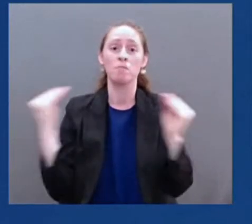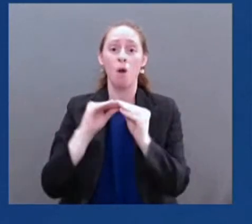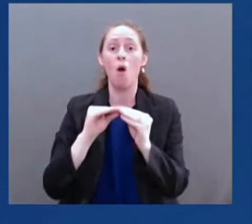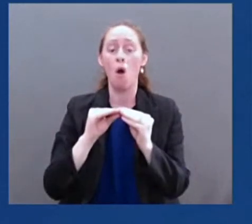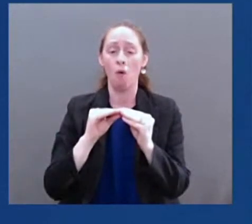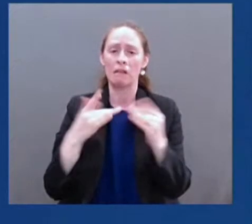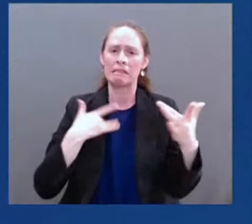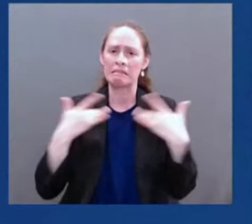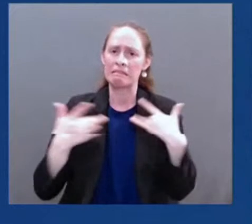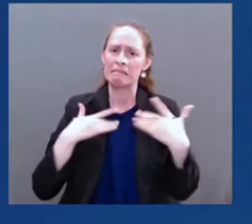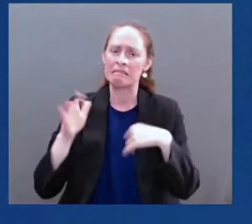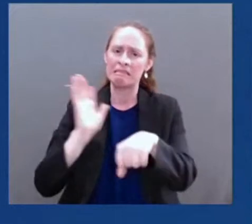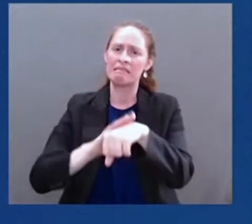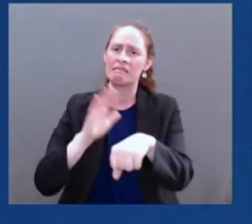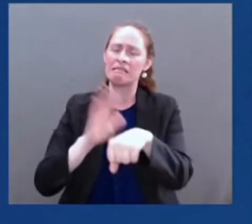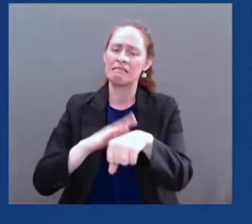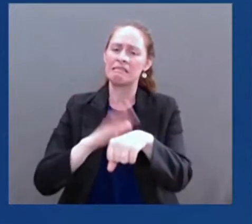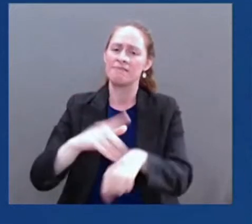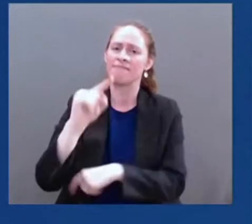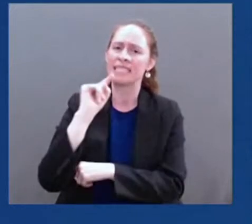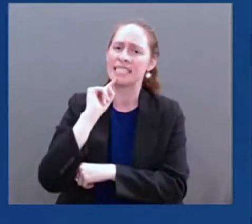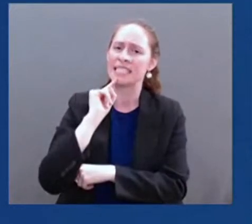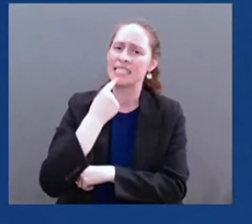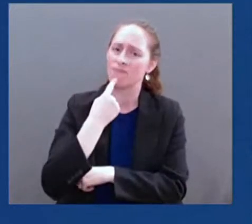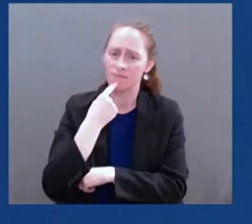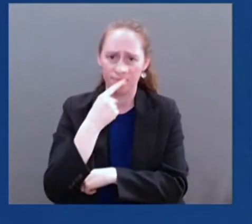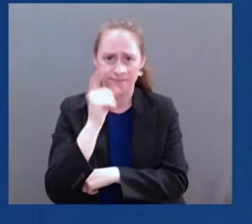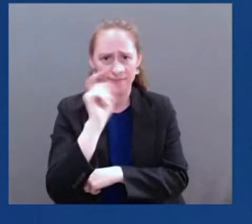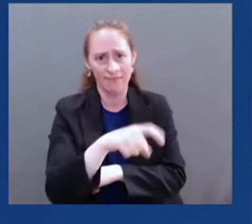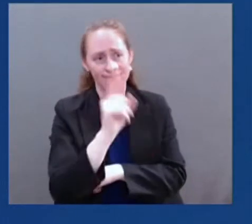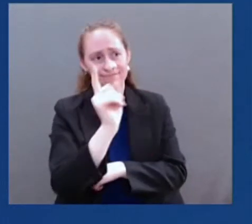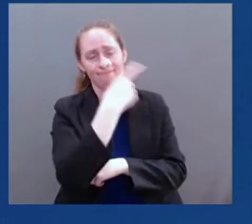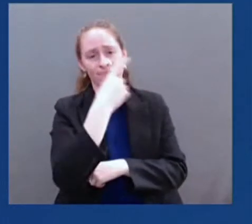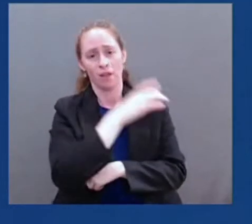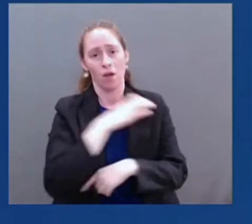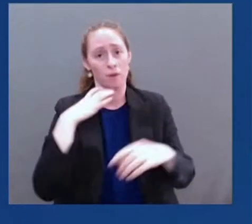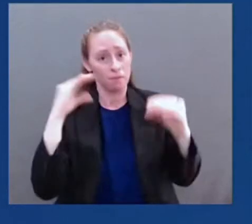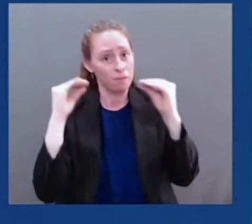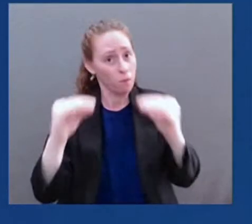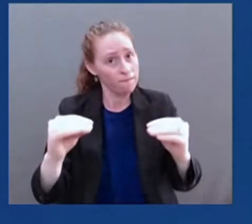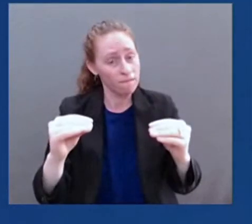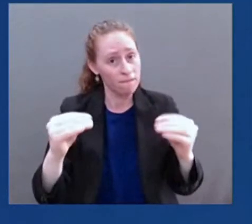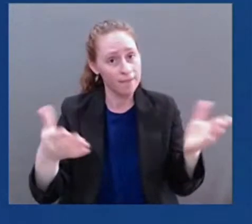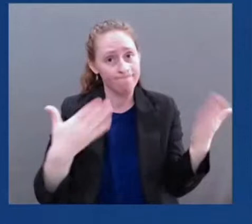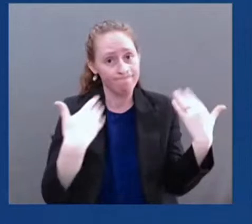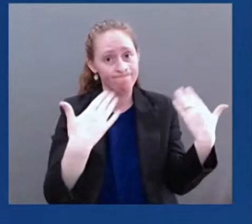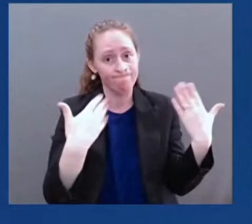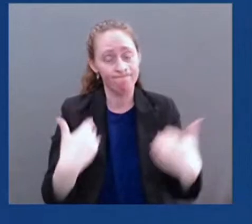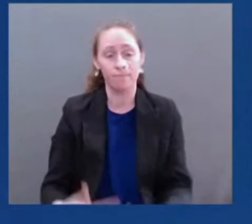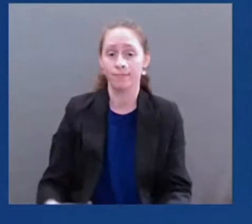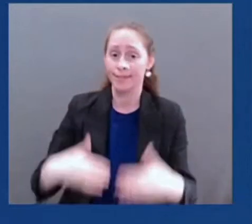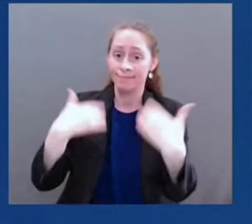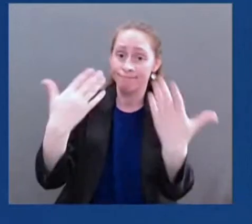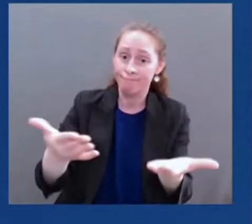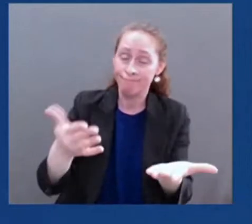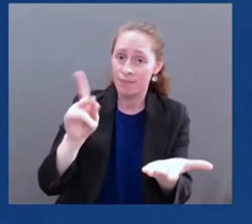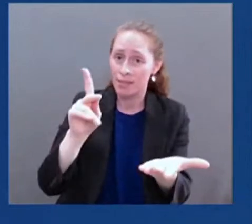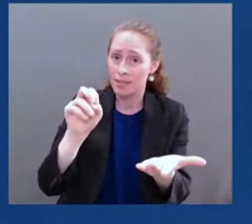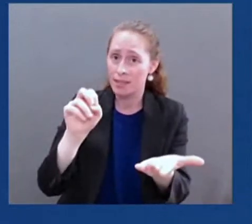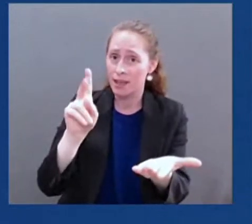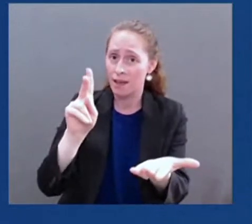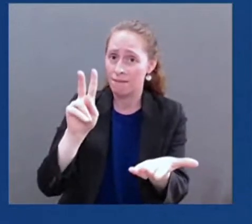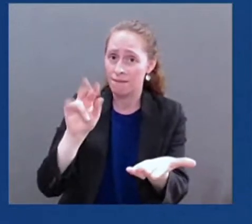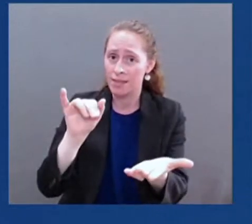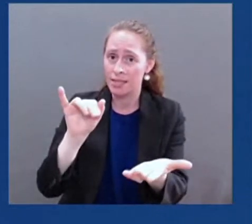With that, let's open it up for questions. Over to you, Kevin. Thanks, Jeff. We have time for a few questions today,